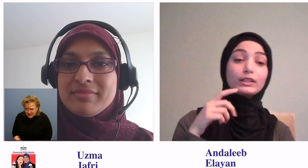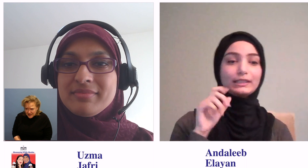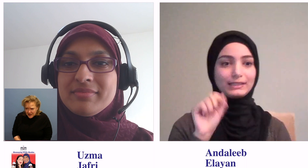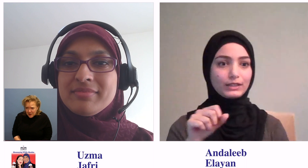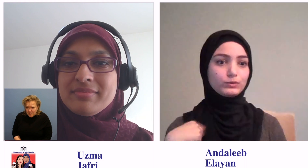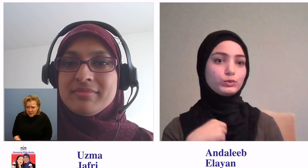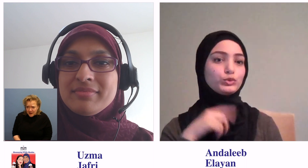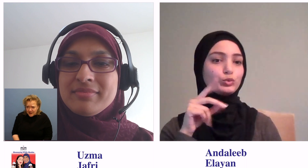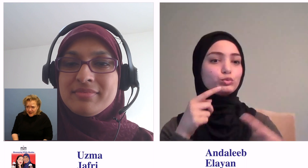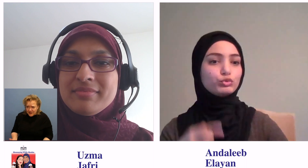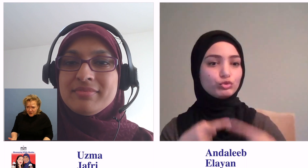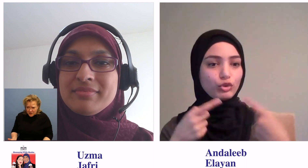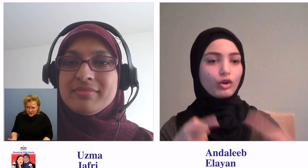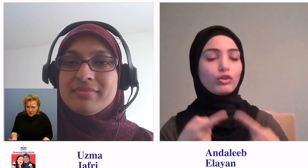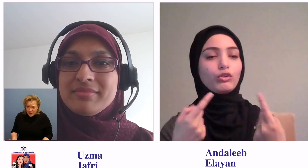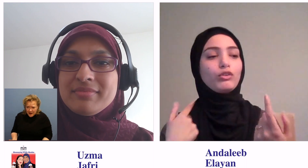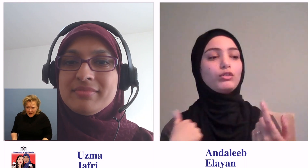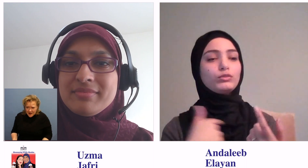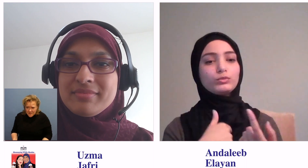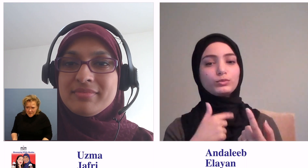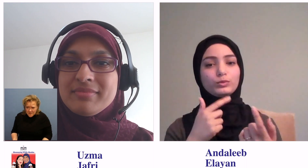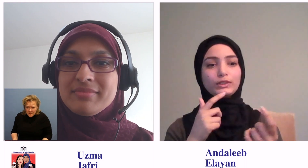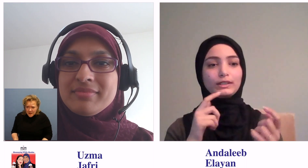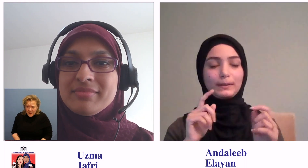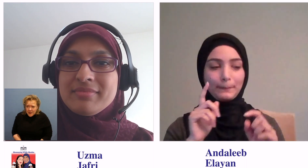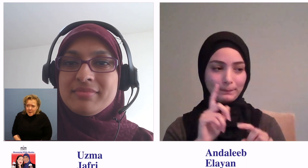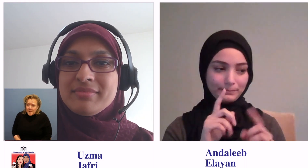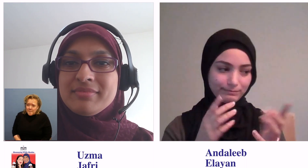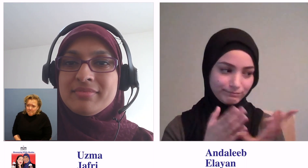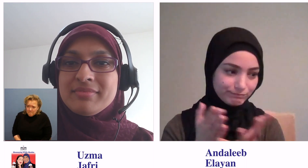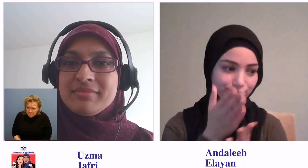identity, but you know, it's who I am. Um,